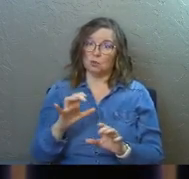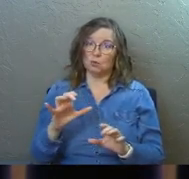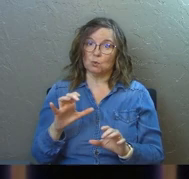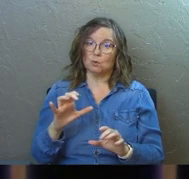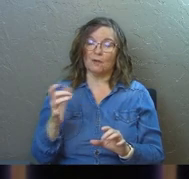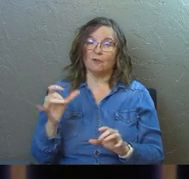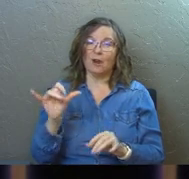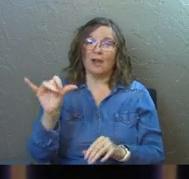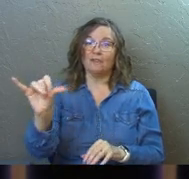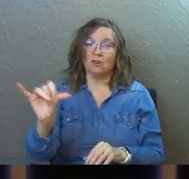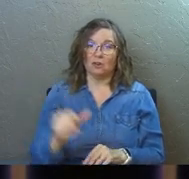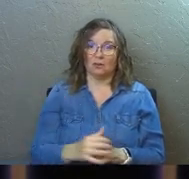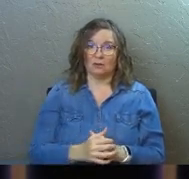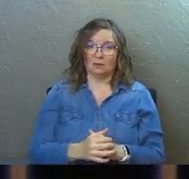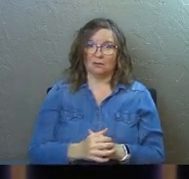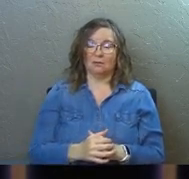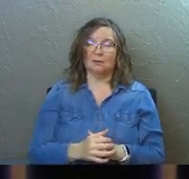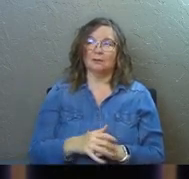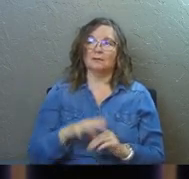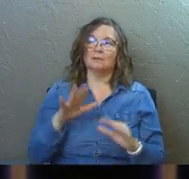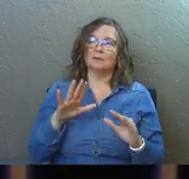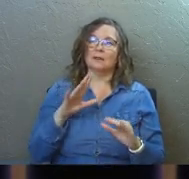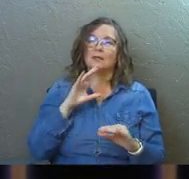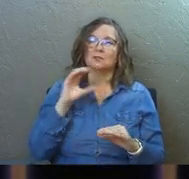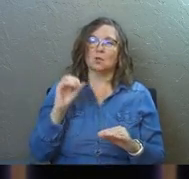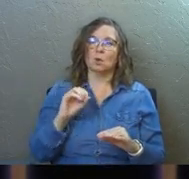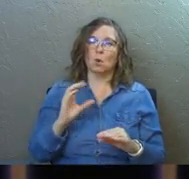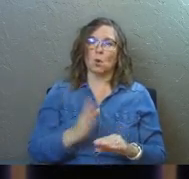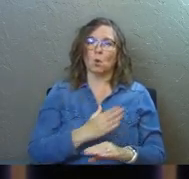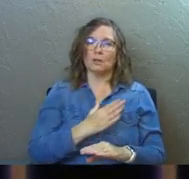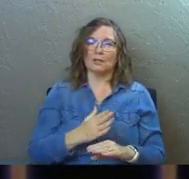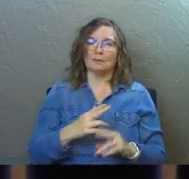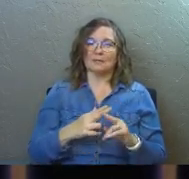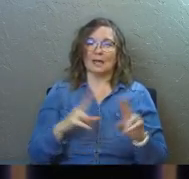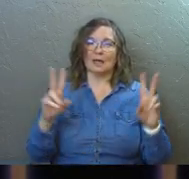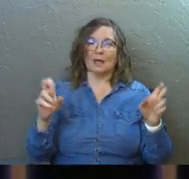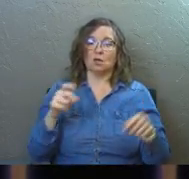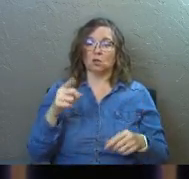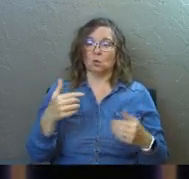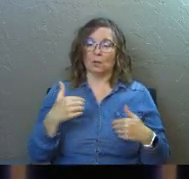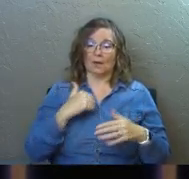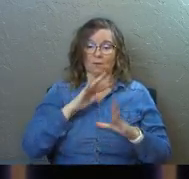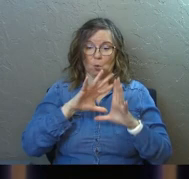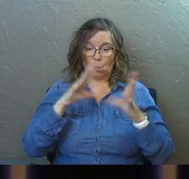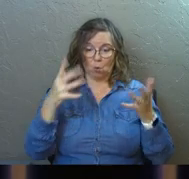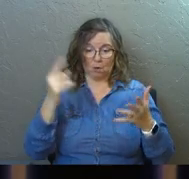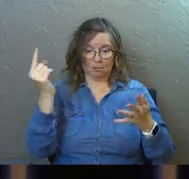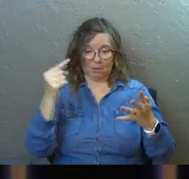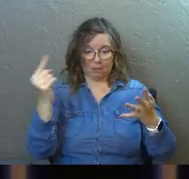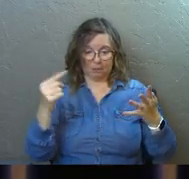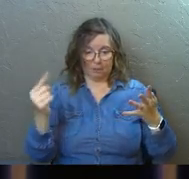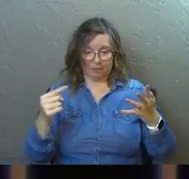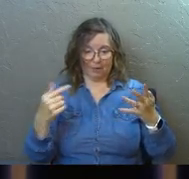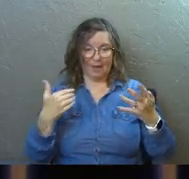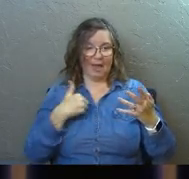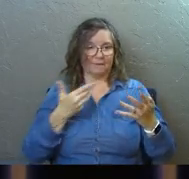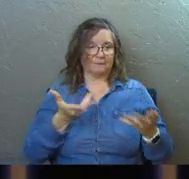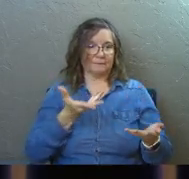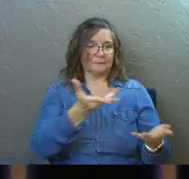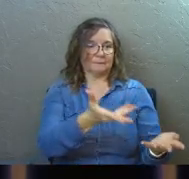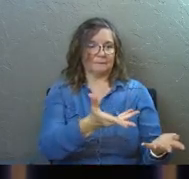it forever. There's an old hymn that says, you can have all this world, but just give me Jesus.